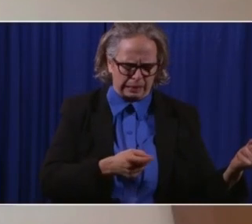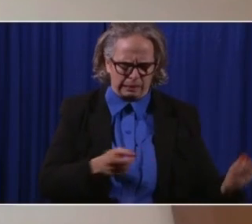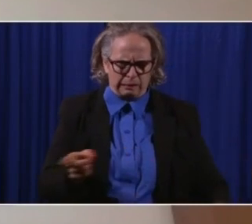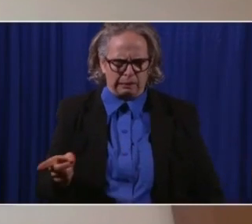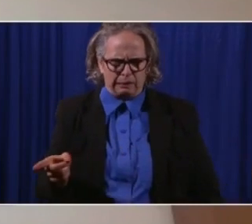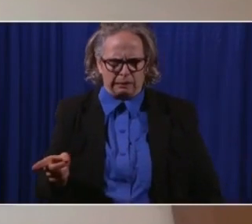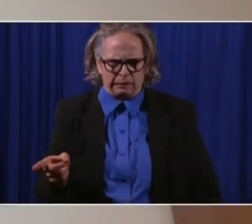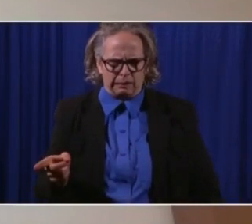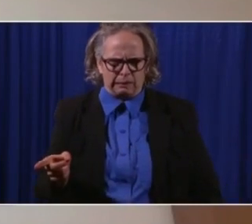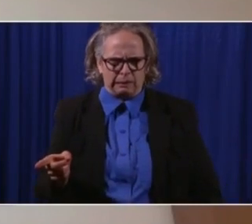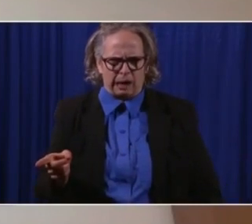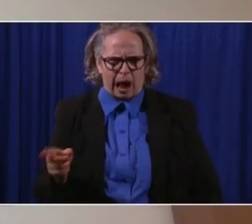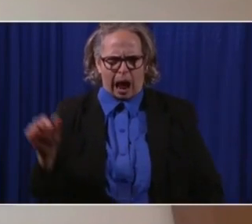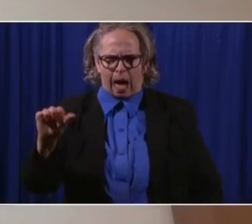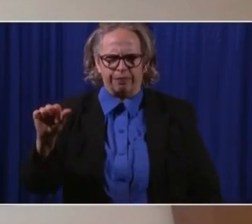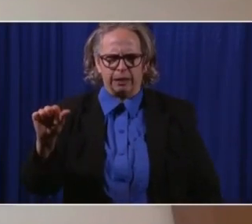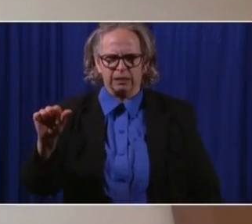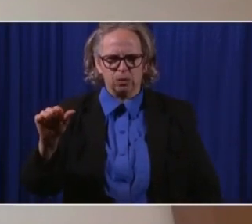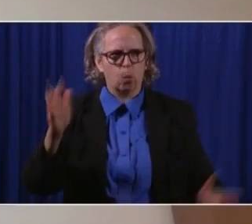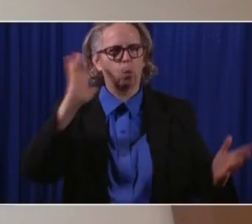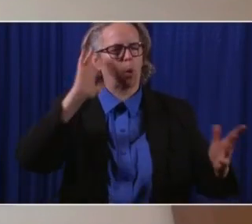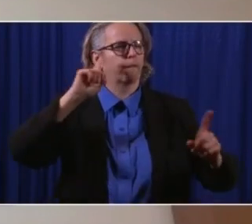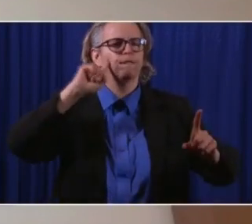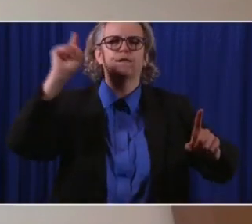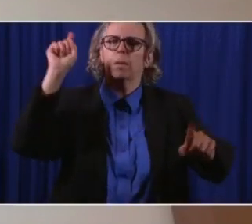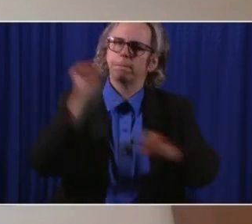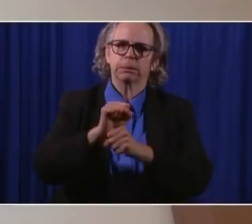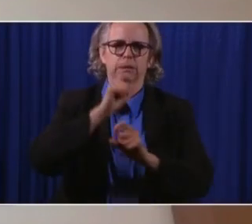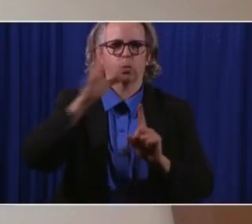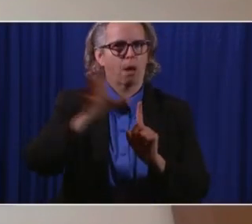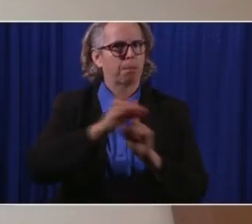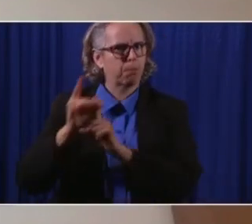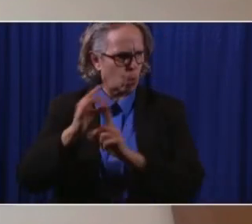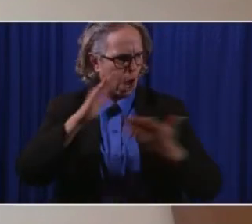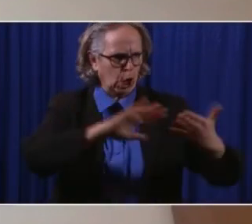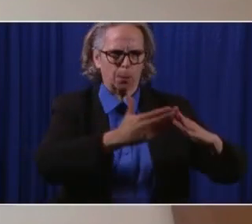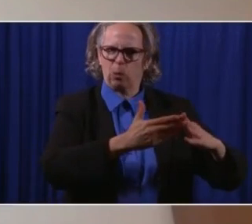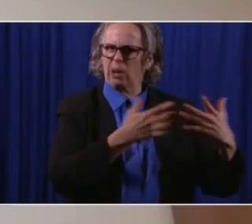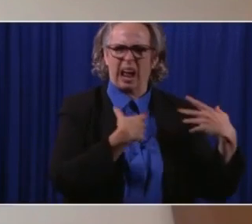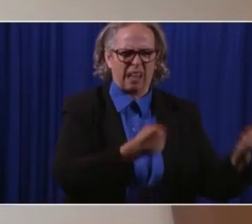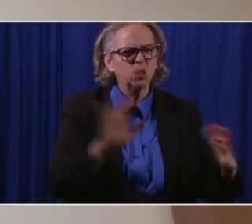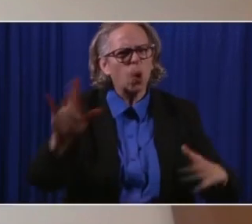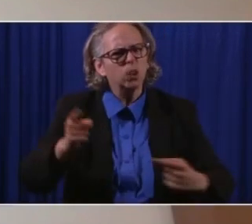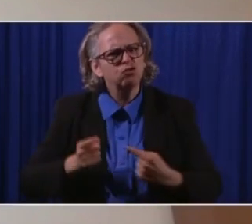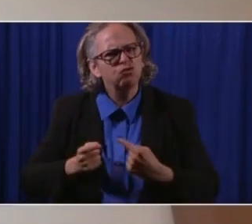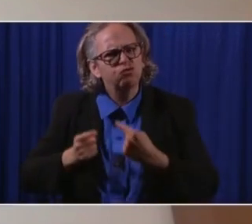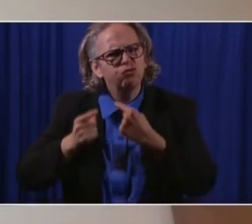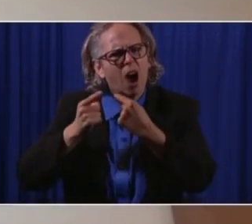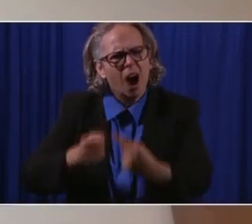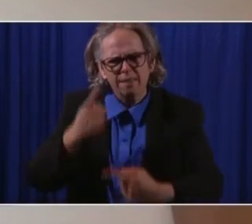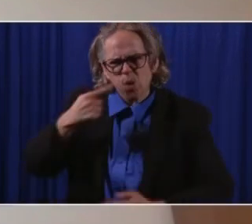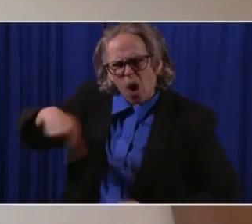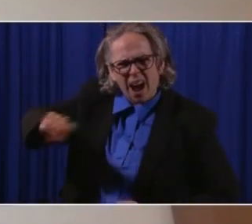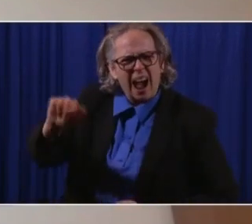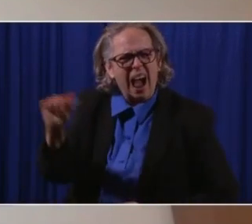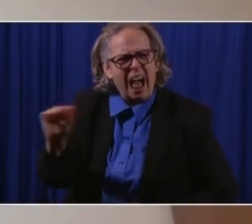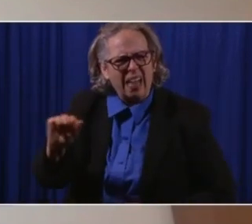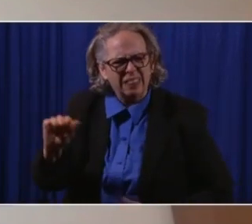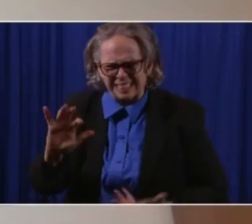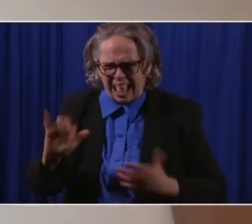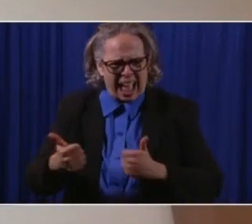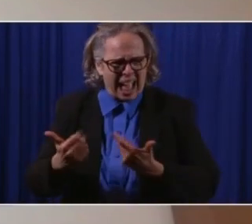have found that it's more difficult, and we struggle sometimes to have athletics and